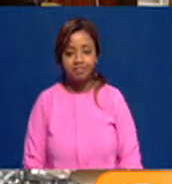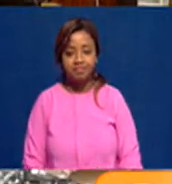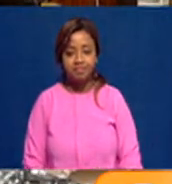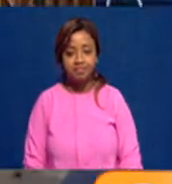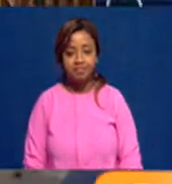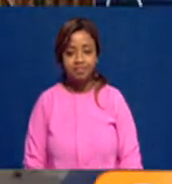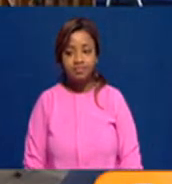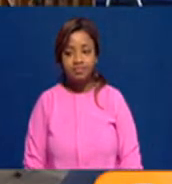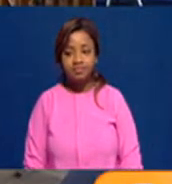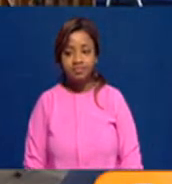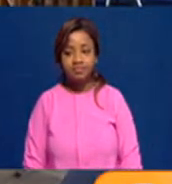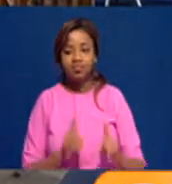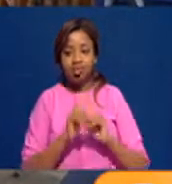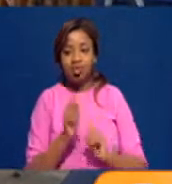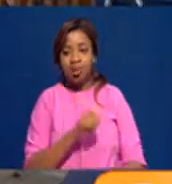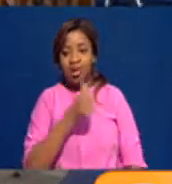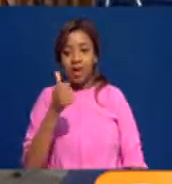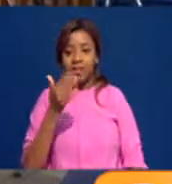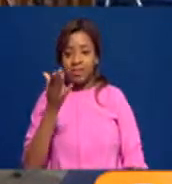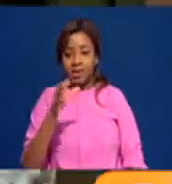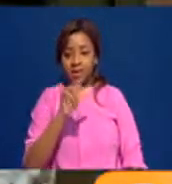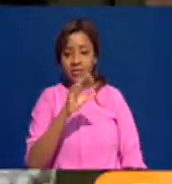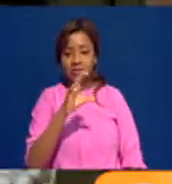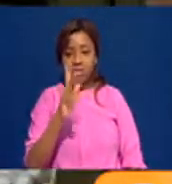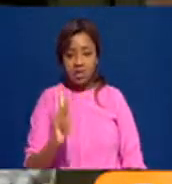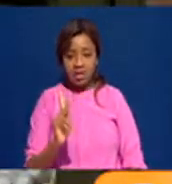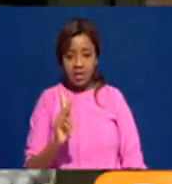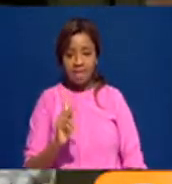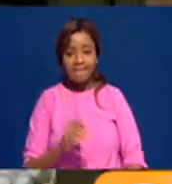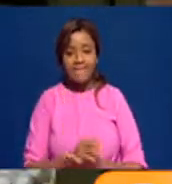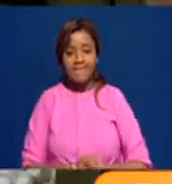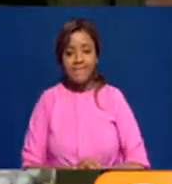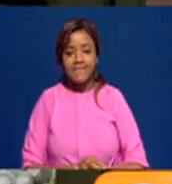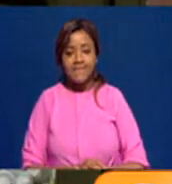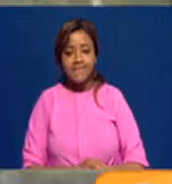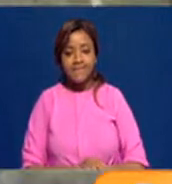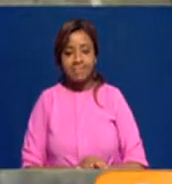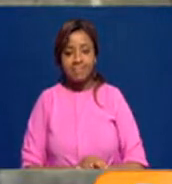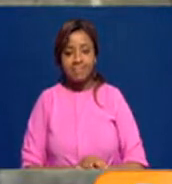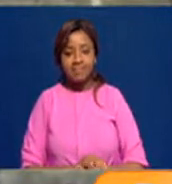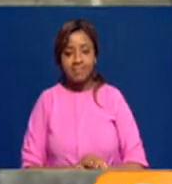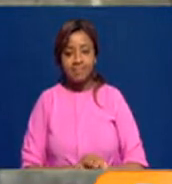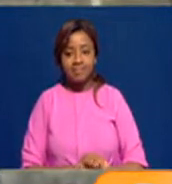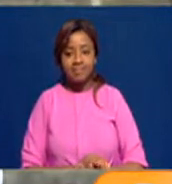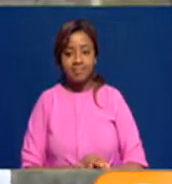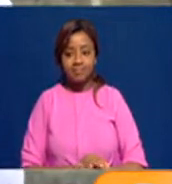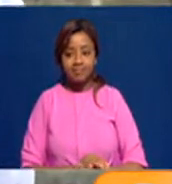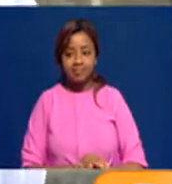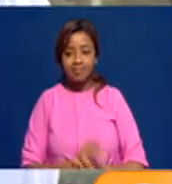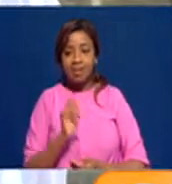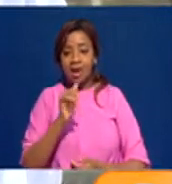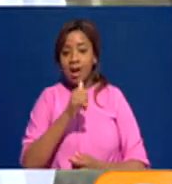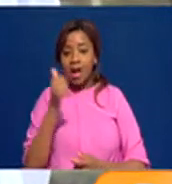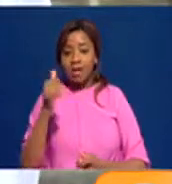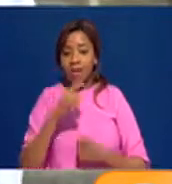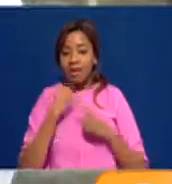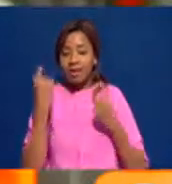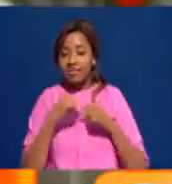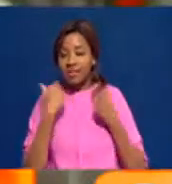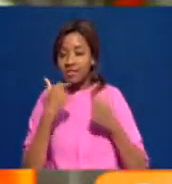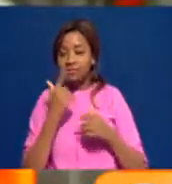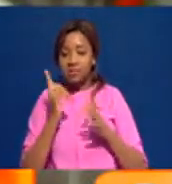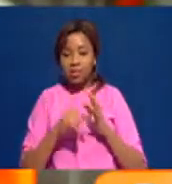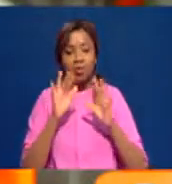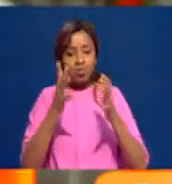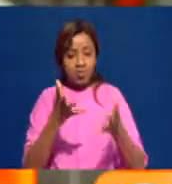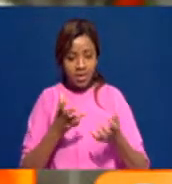Ole Sapit's counterpart at the ACK All Saints Cathedral, Reverend Joseph Galgado, reiterating the need of reaching out